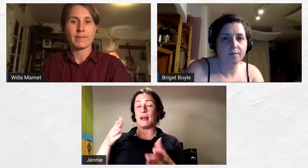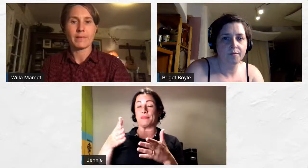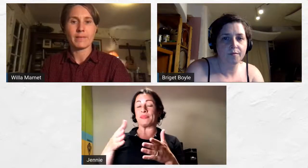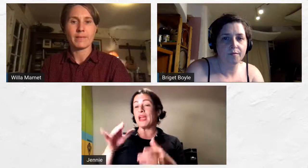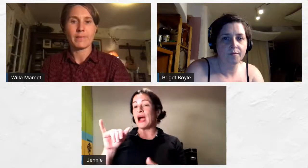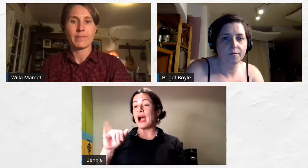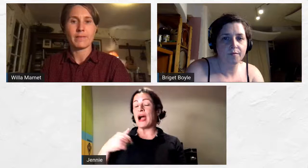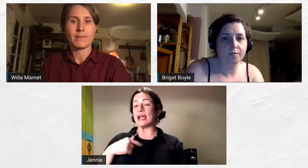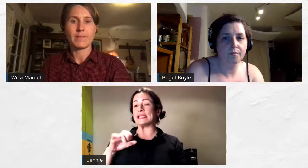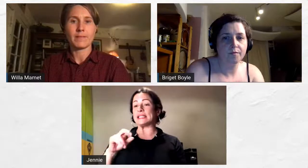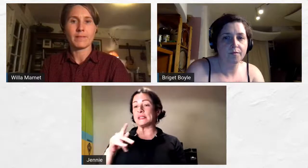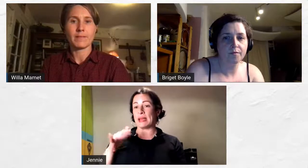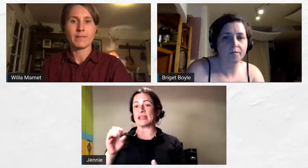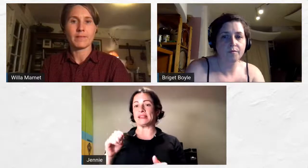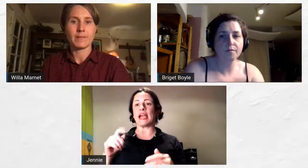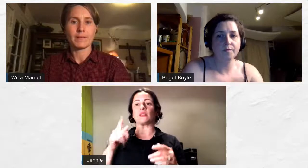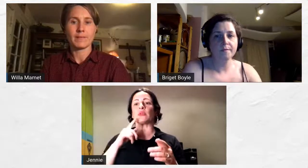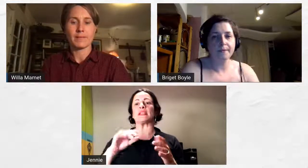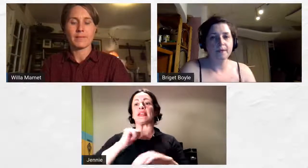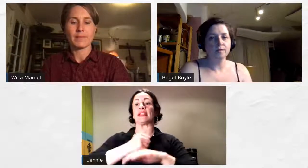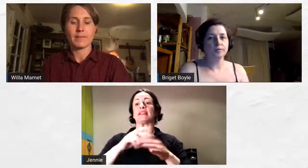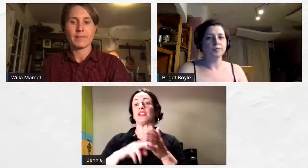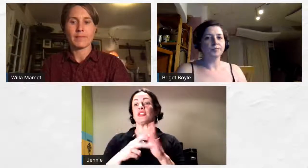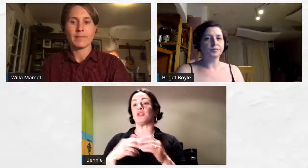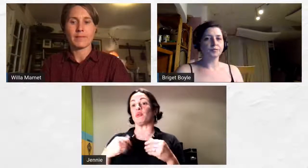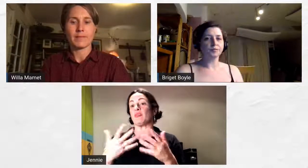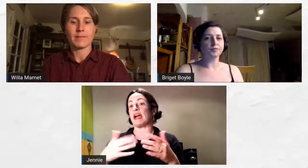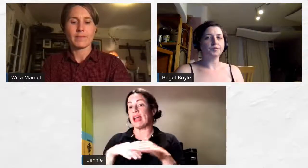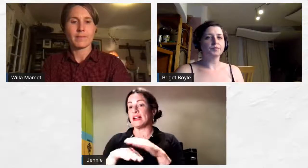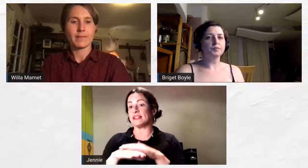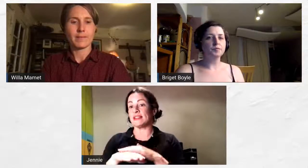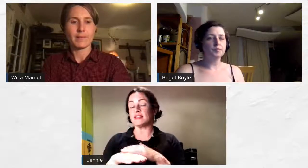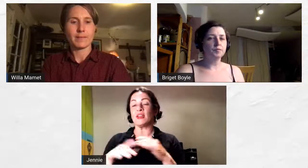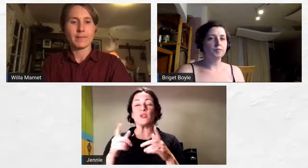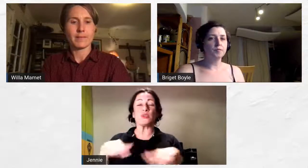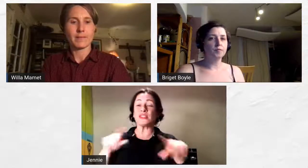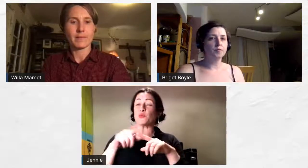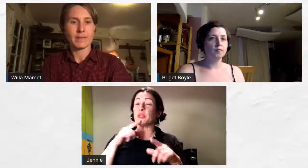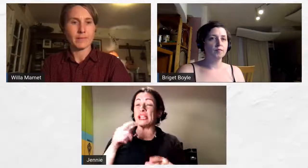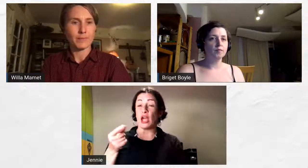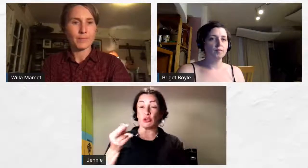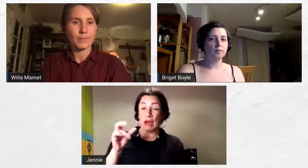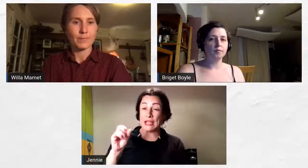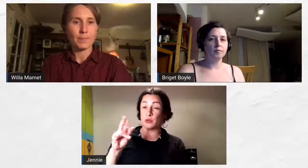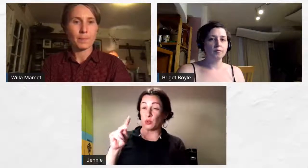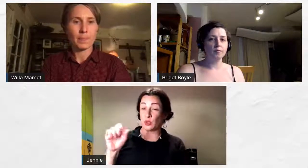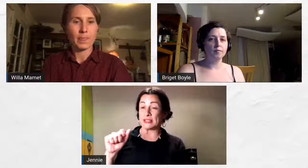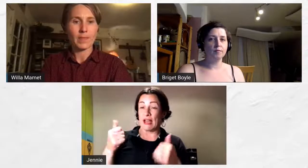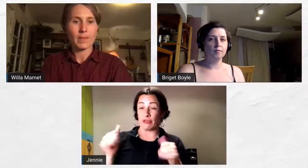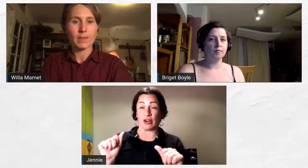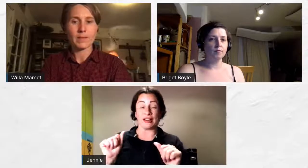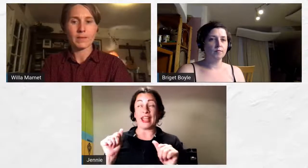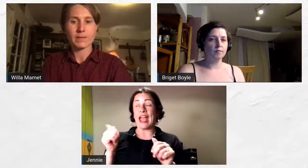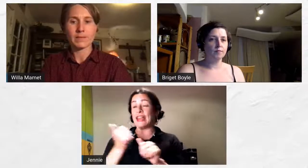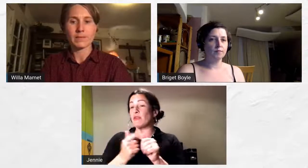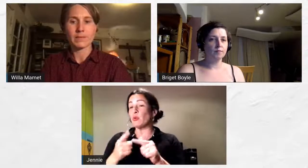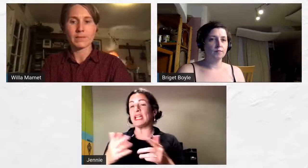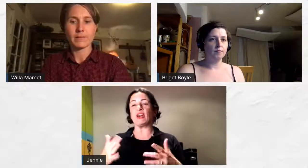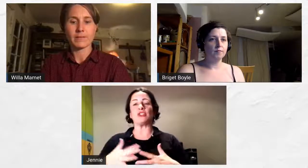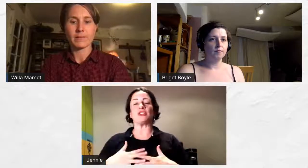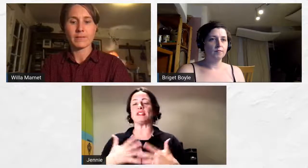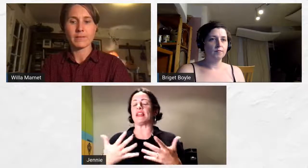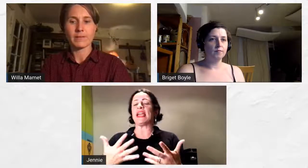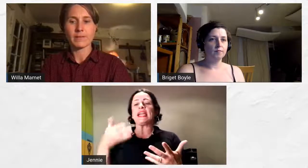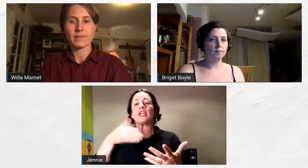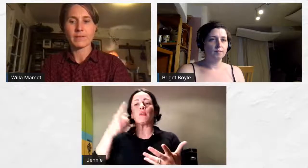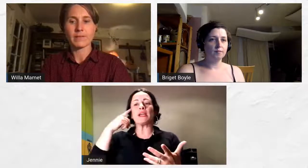at I Need Space has really set intention to provide access. So this is really a grassroots effort, and everyone